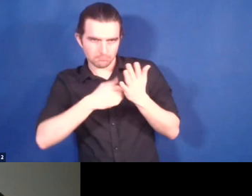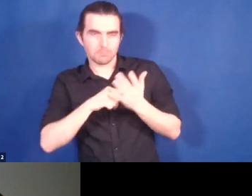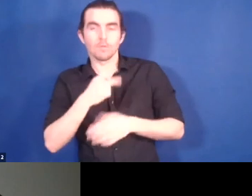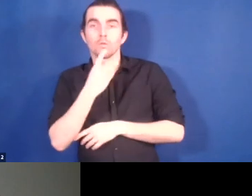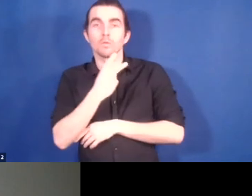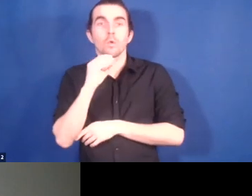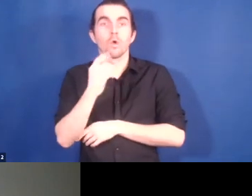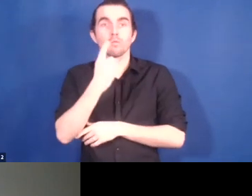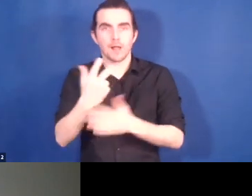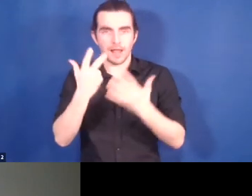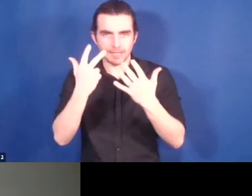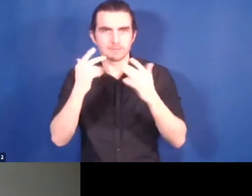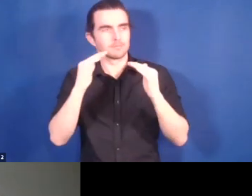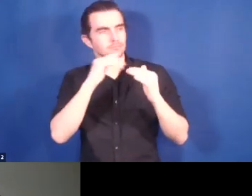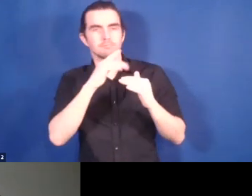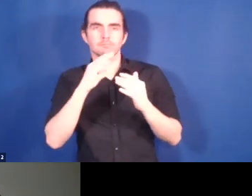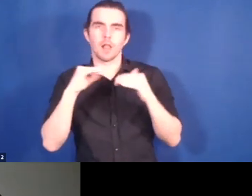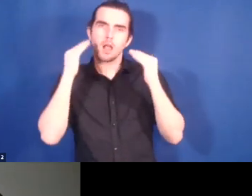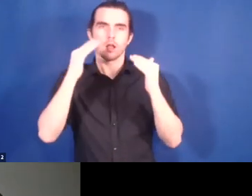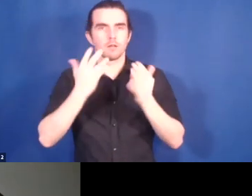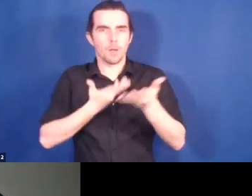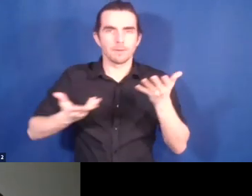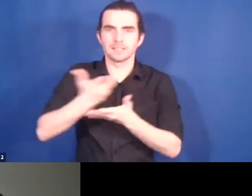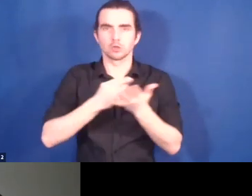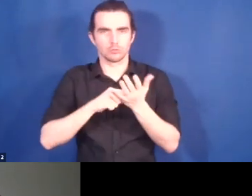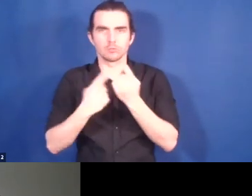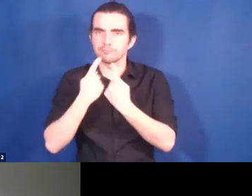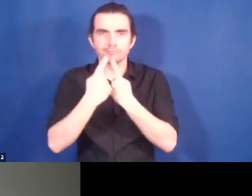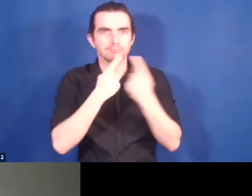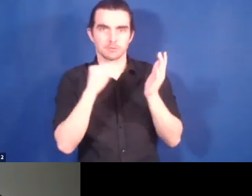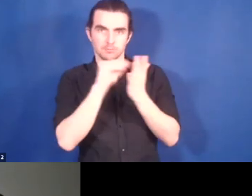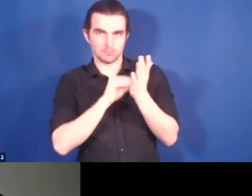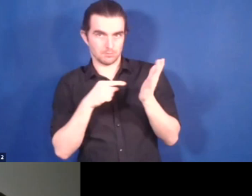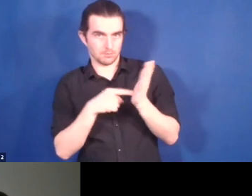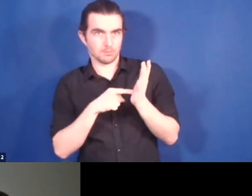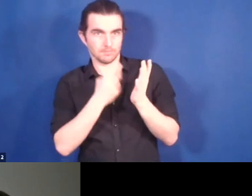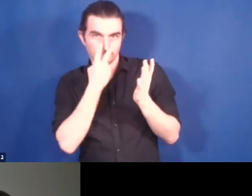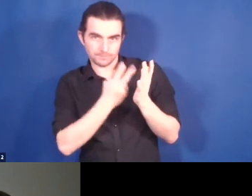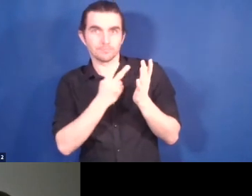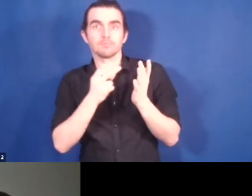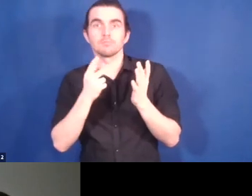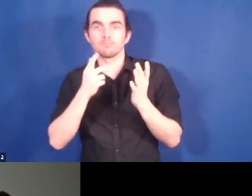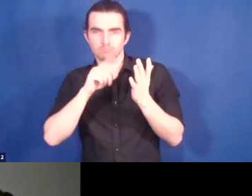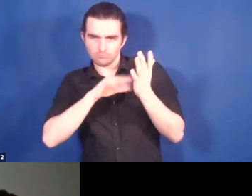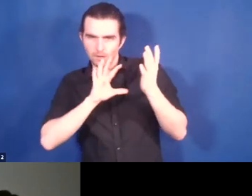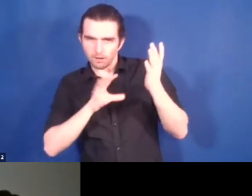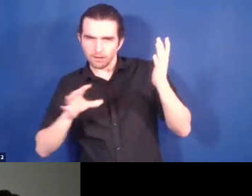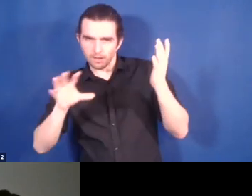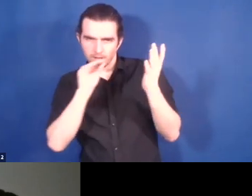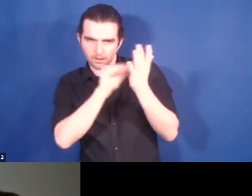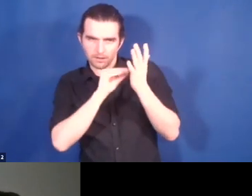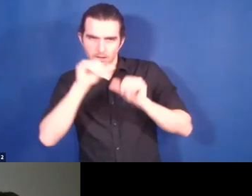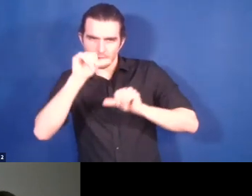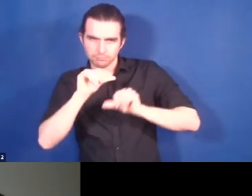urban displacement, and some really fascinating themes that warrant more research came out, such as the role of youth, the role